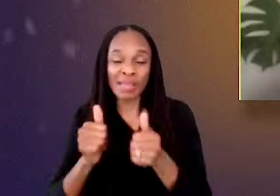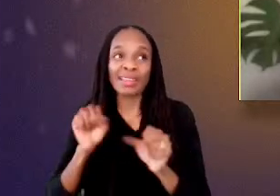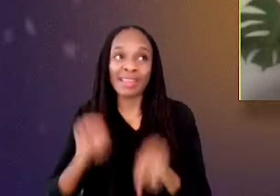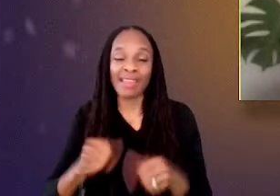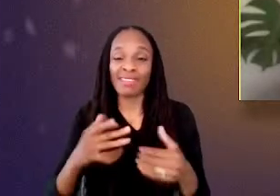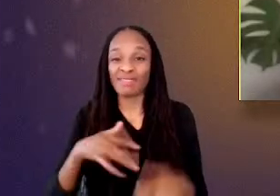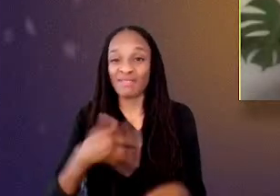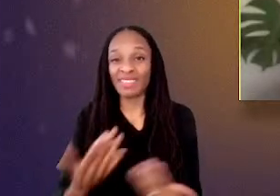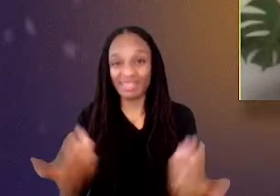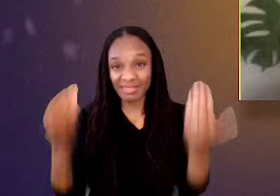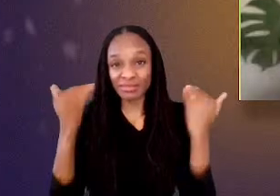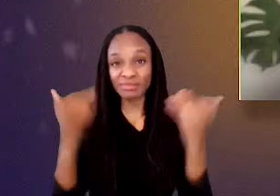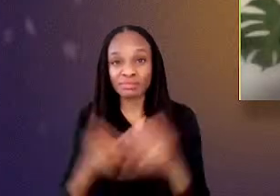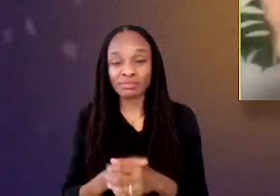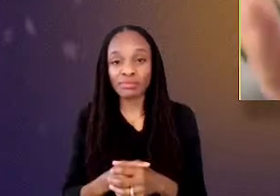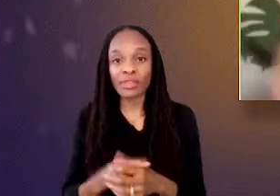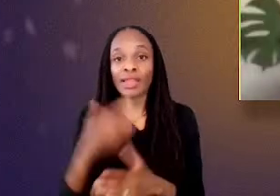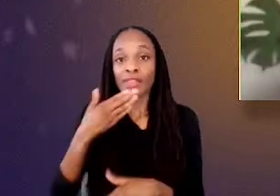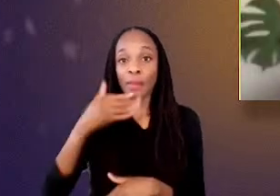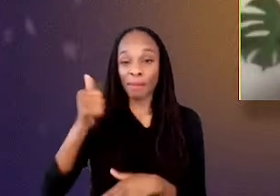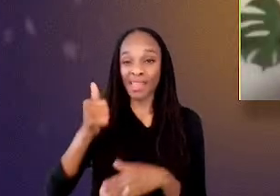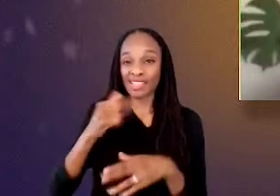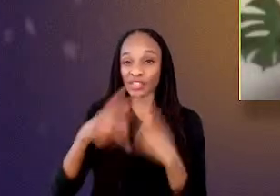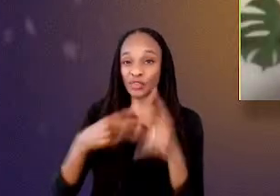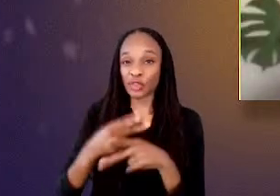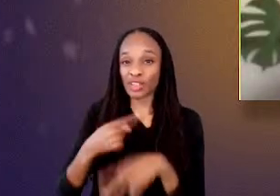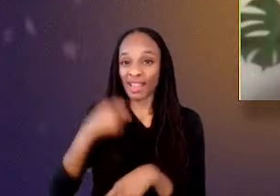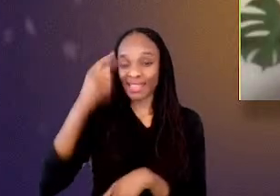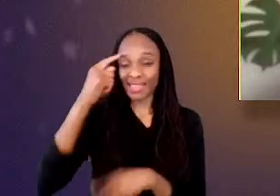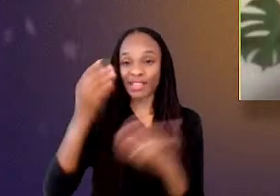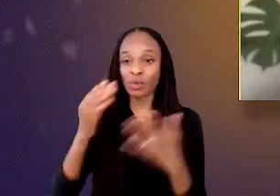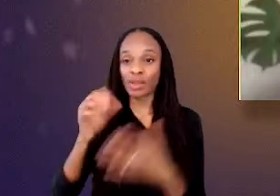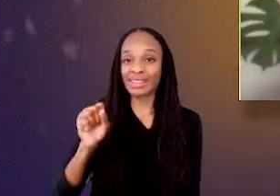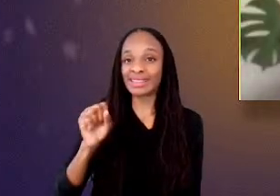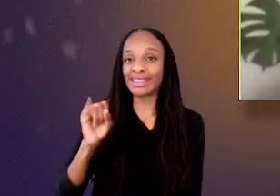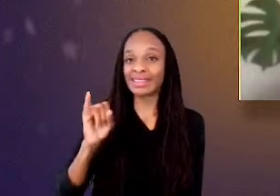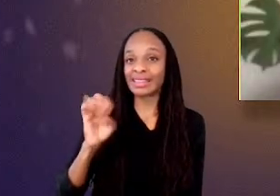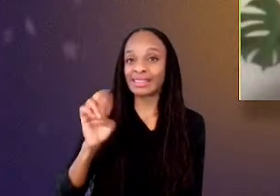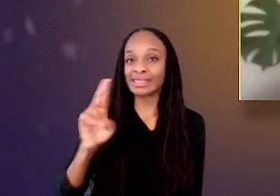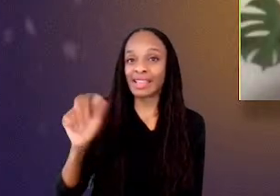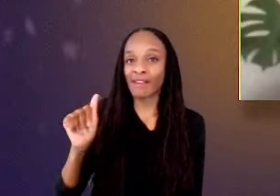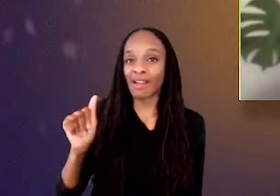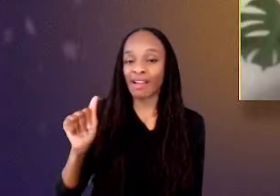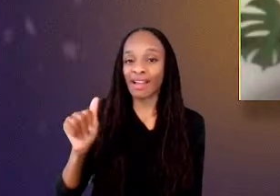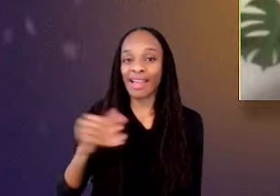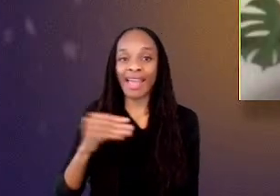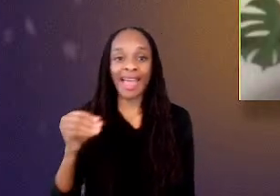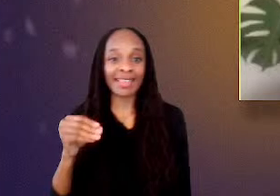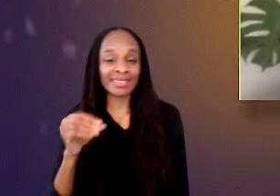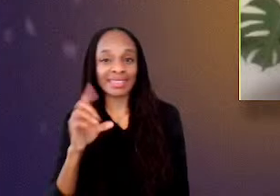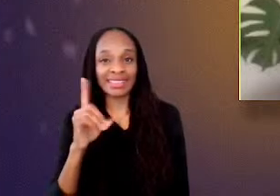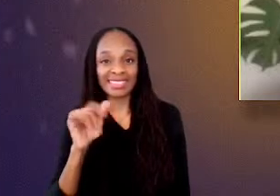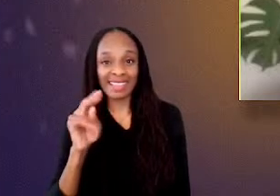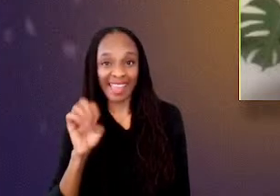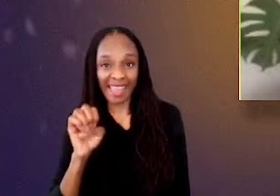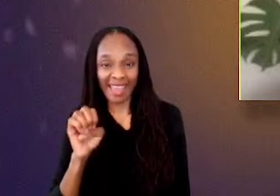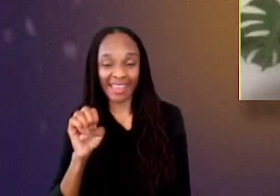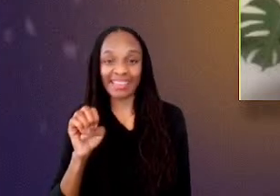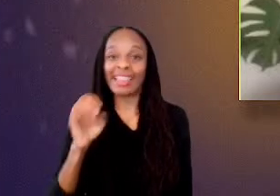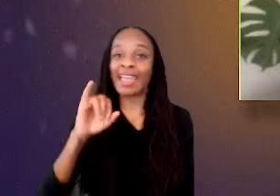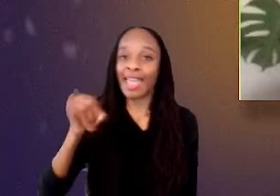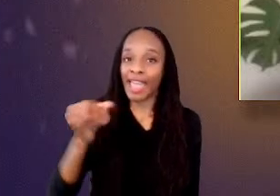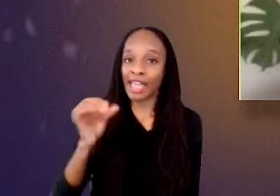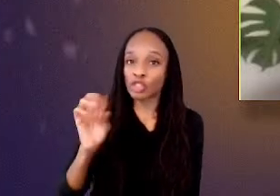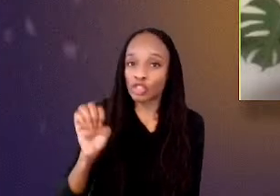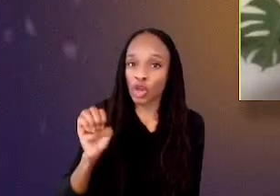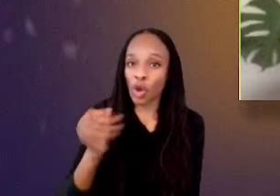then the best version of it, I think, is what Sierra and Diane and Joe did. And